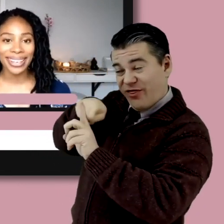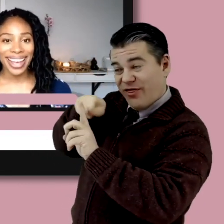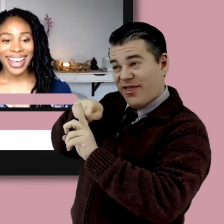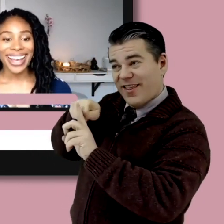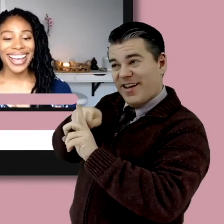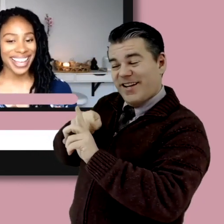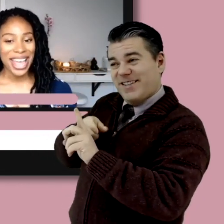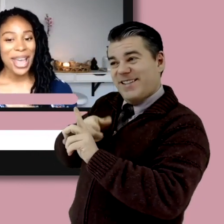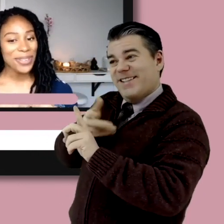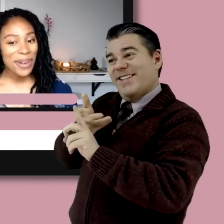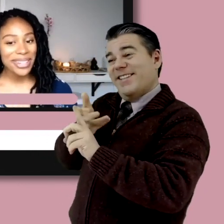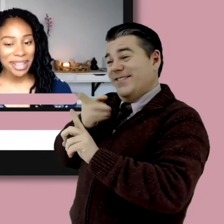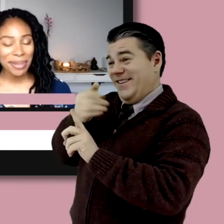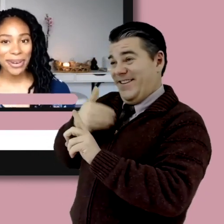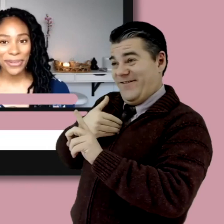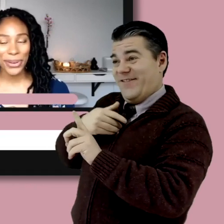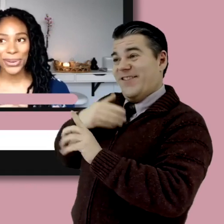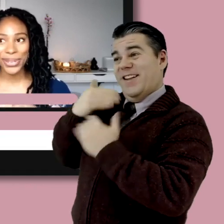limited